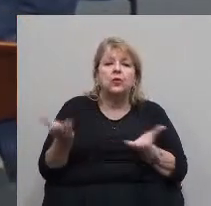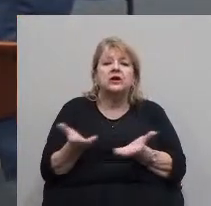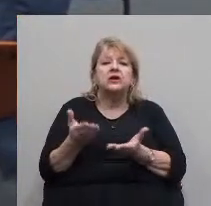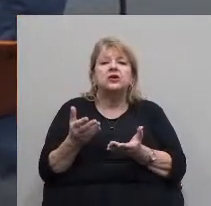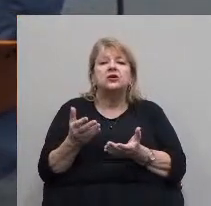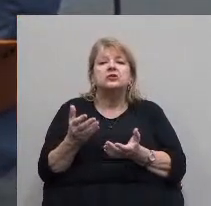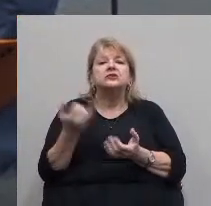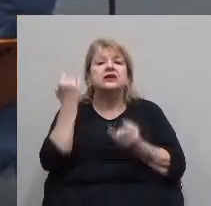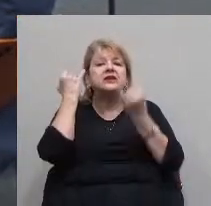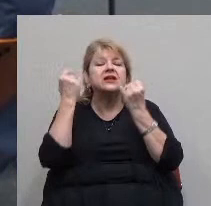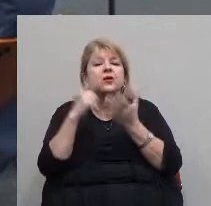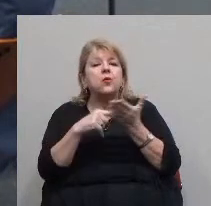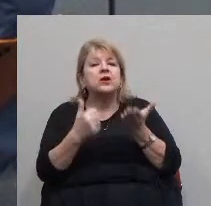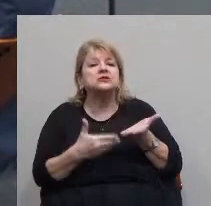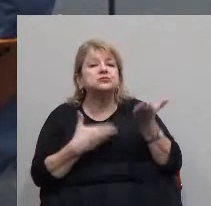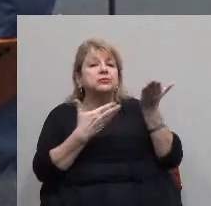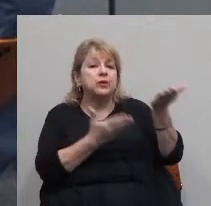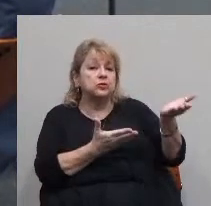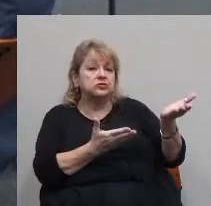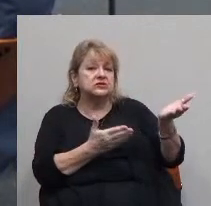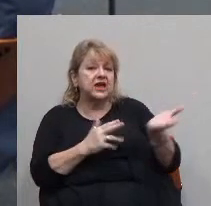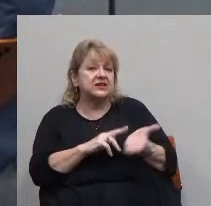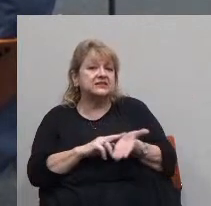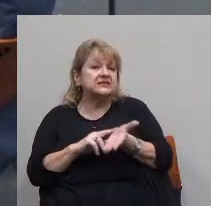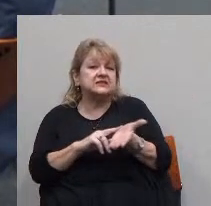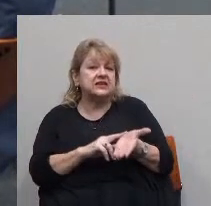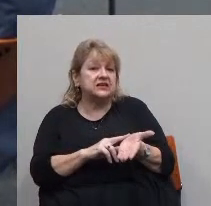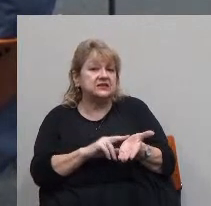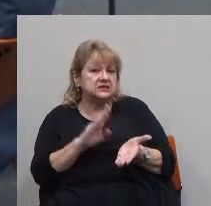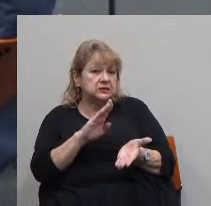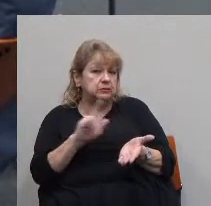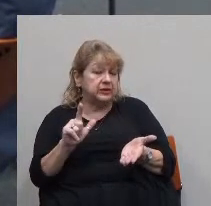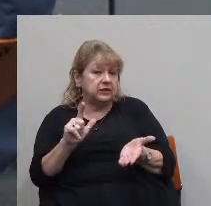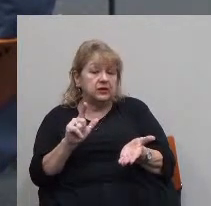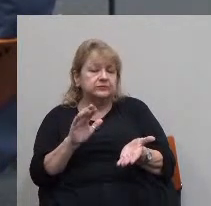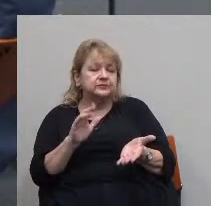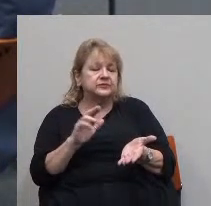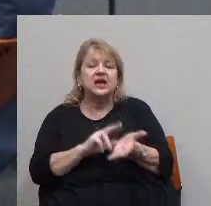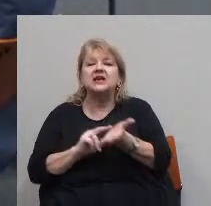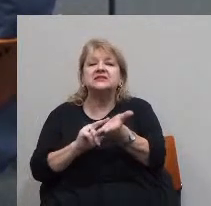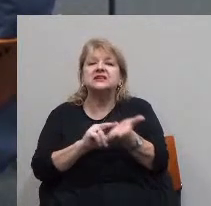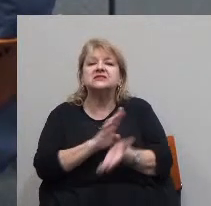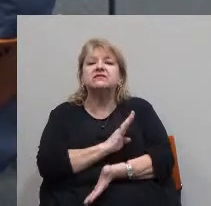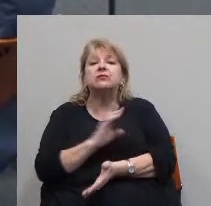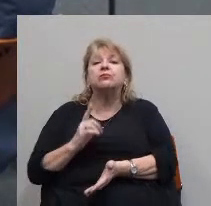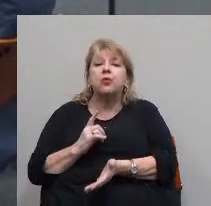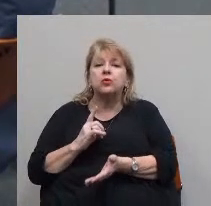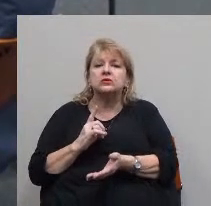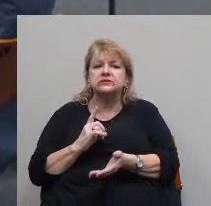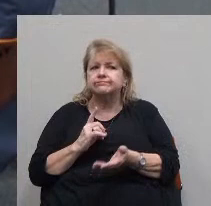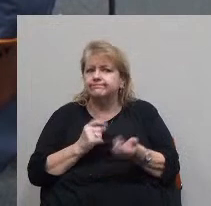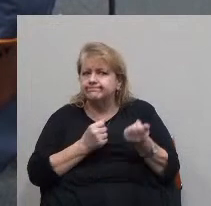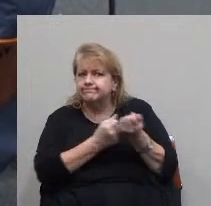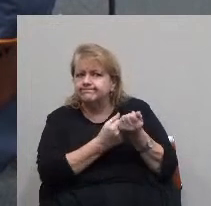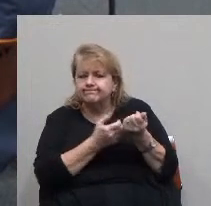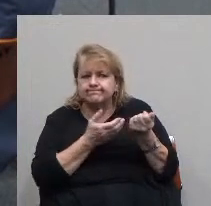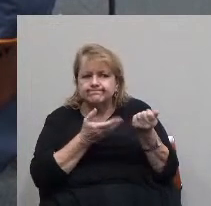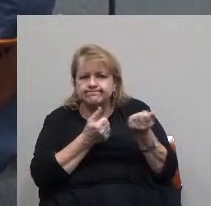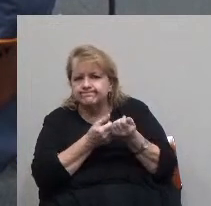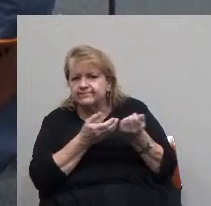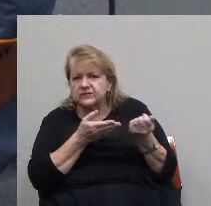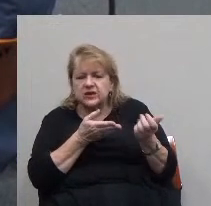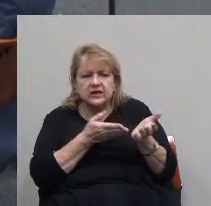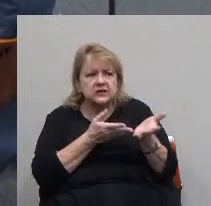what's being proposed and a sense of where the board will fall on those items. But there's always something that comes up. It's a very